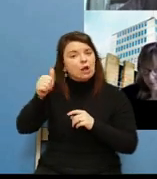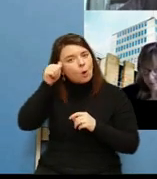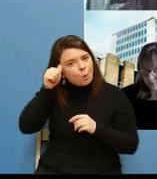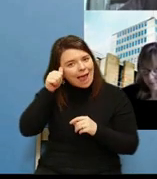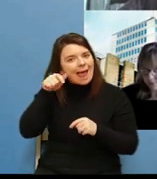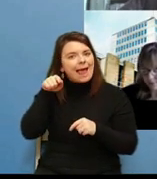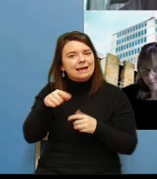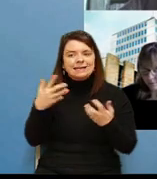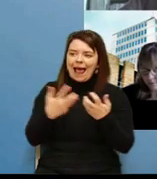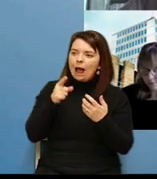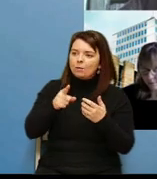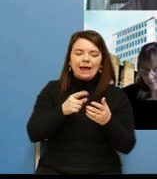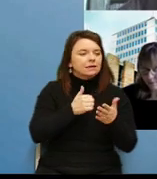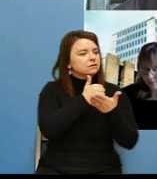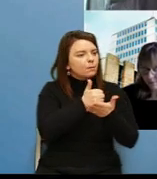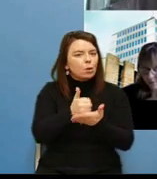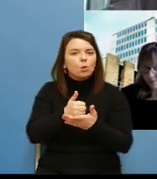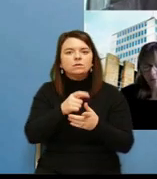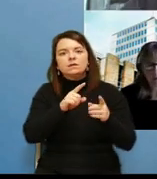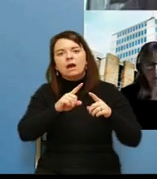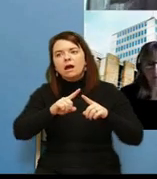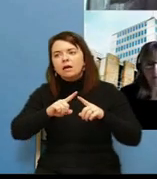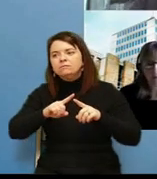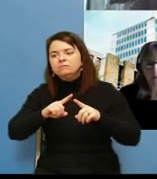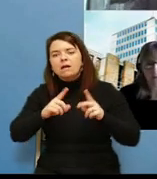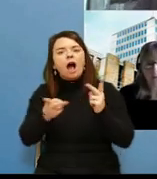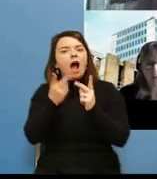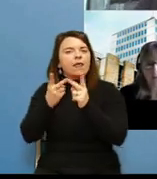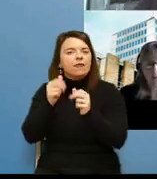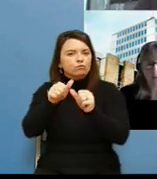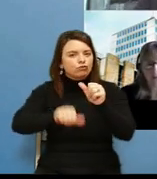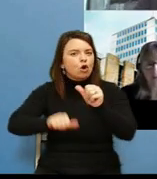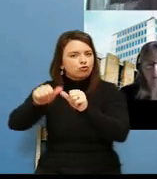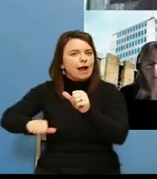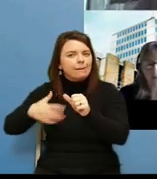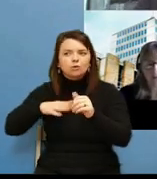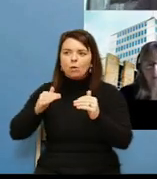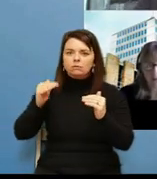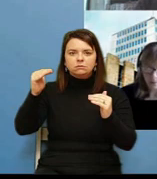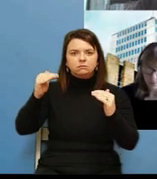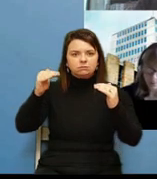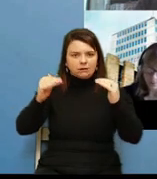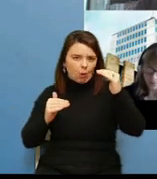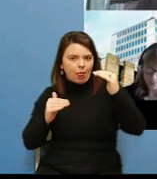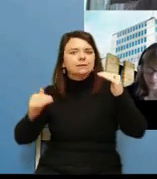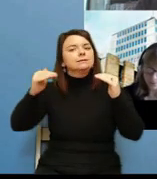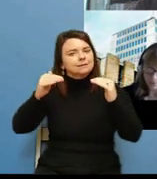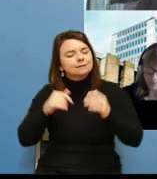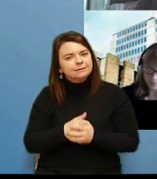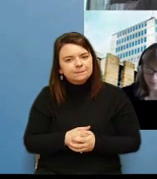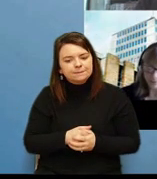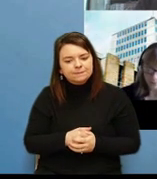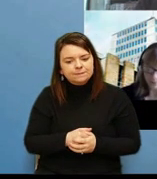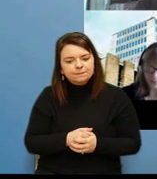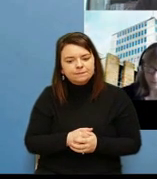of communities, but kind of the awareness of this tool and how it supports other programmes of work in respect of health inequalities. So be keen that you support